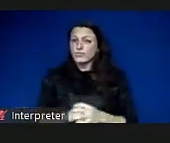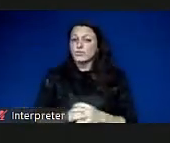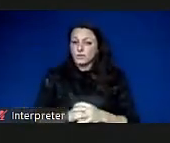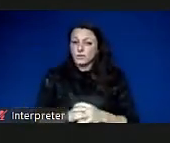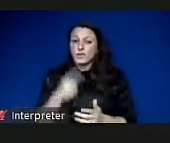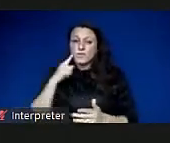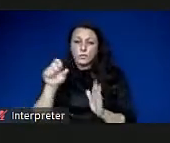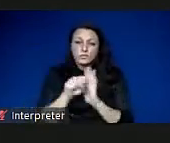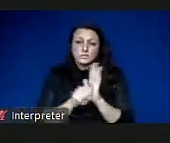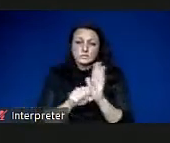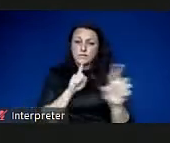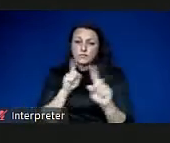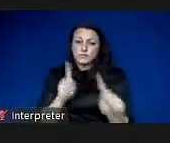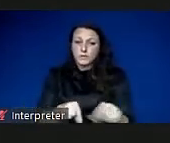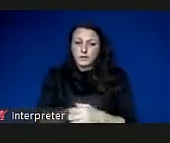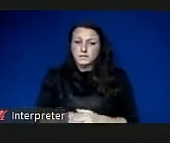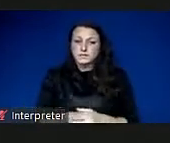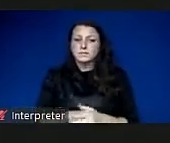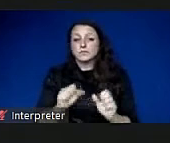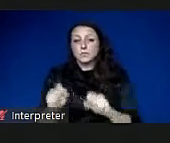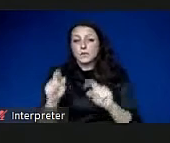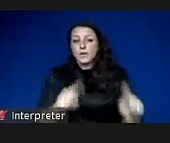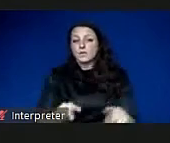this pandemic. You can go to